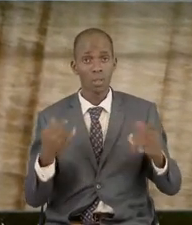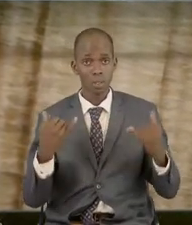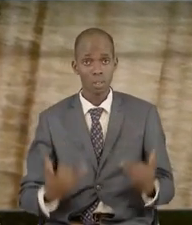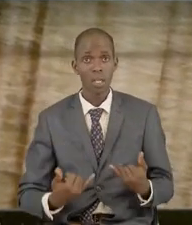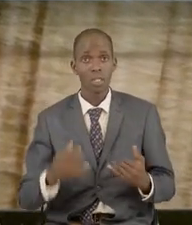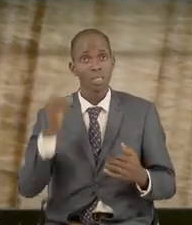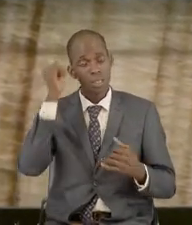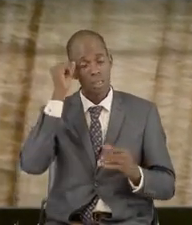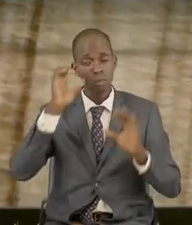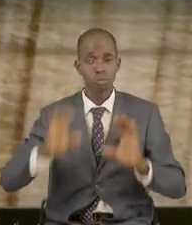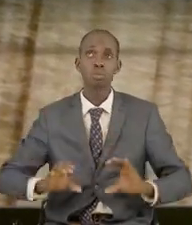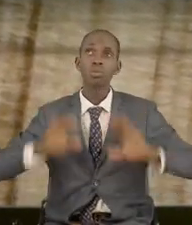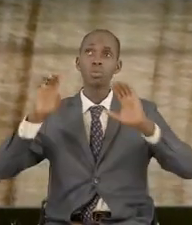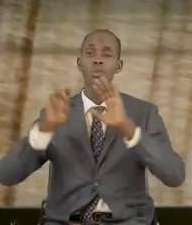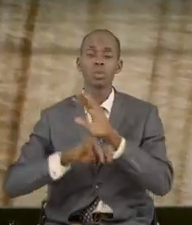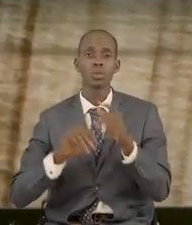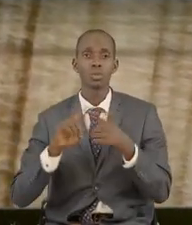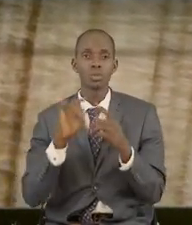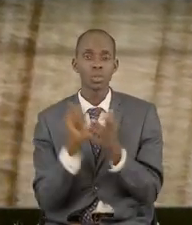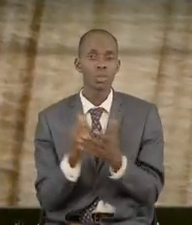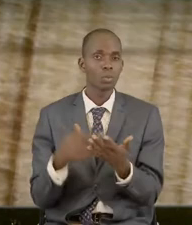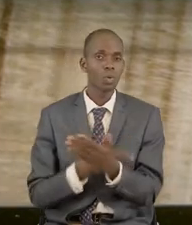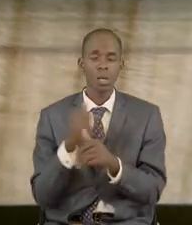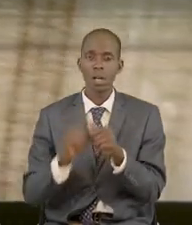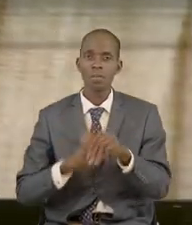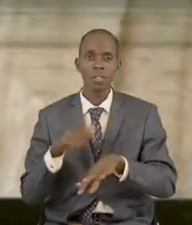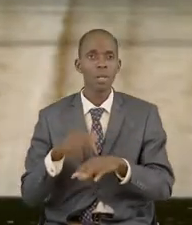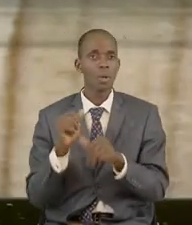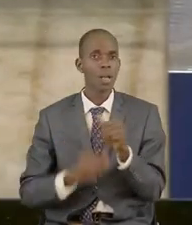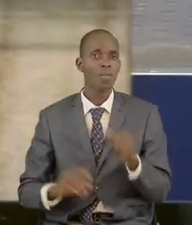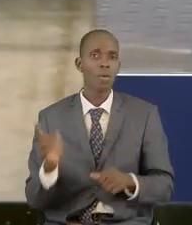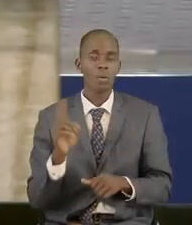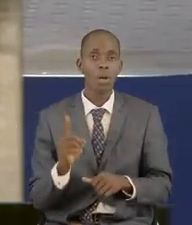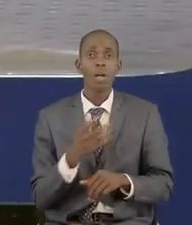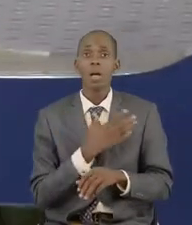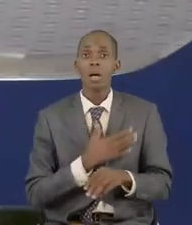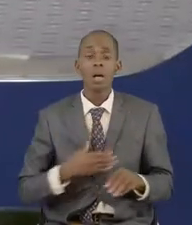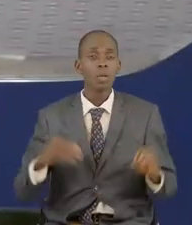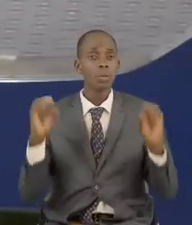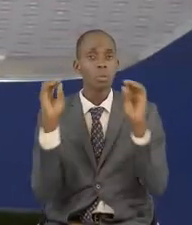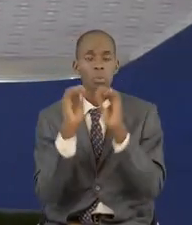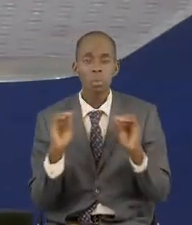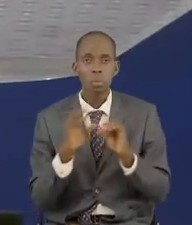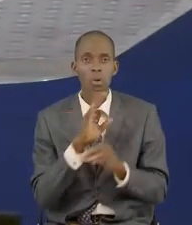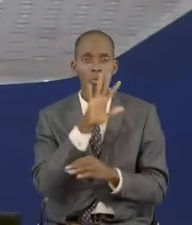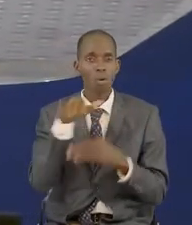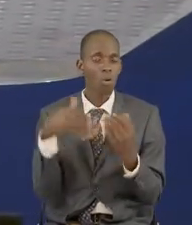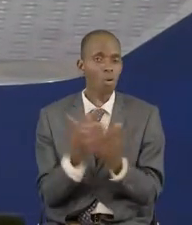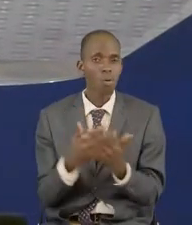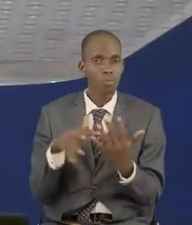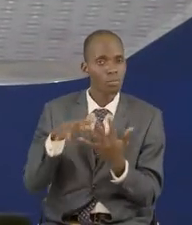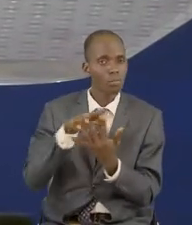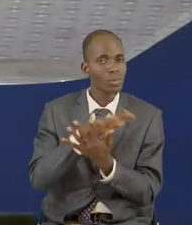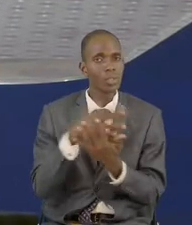that gospel, every time, everywhere. But none of these things move me, neither